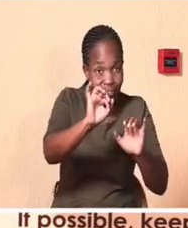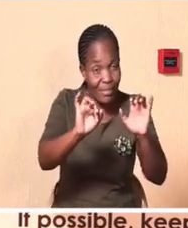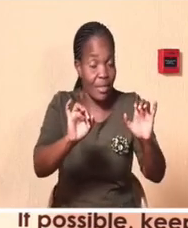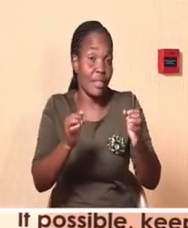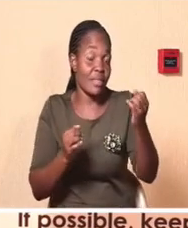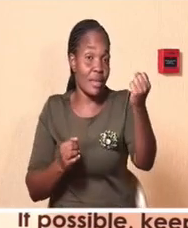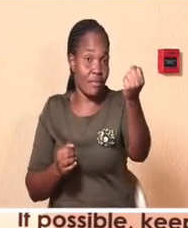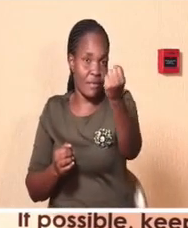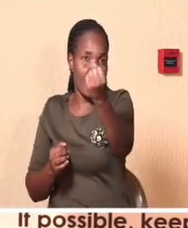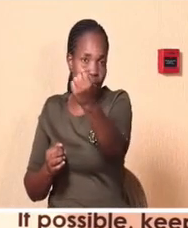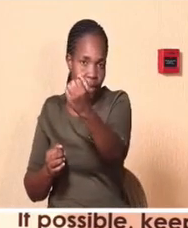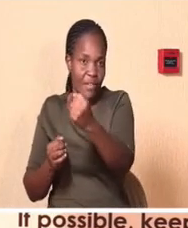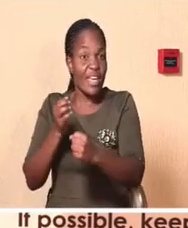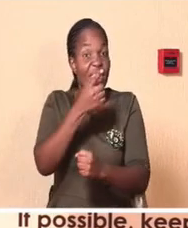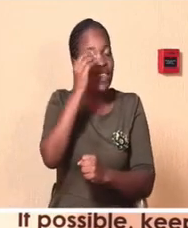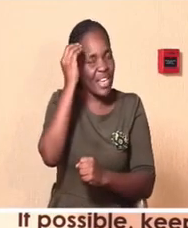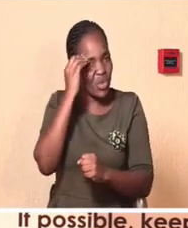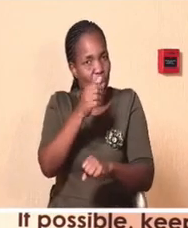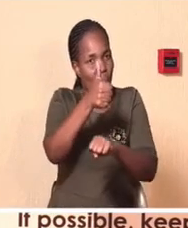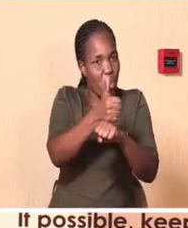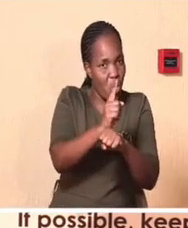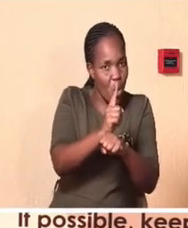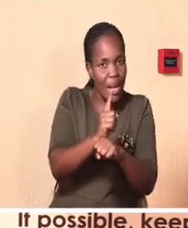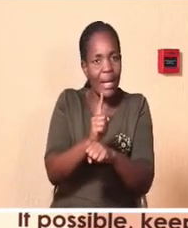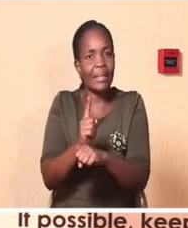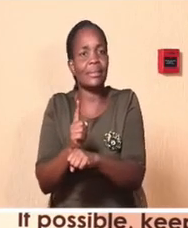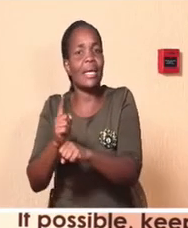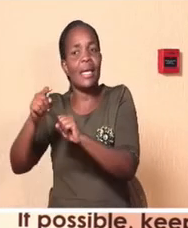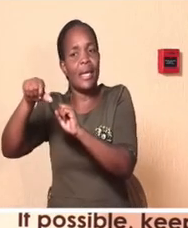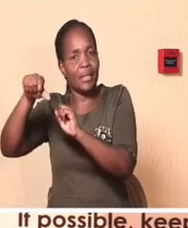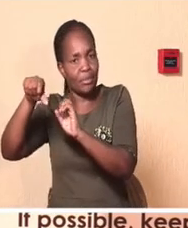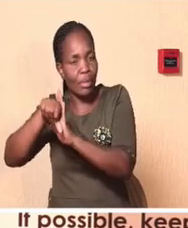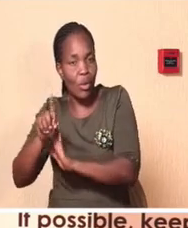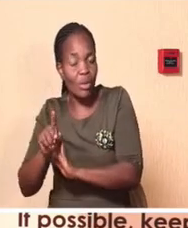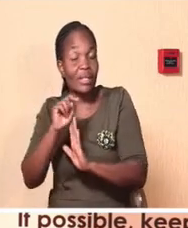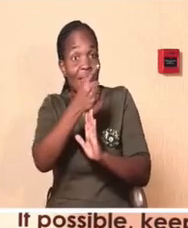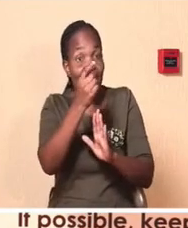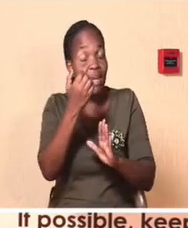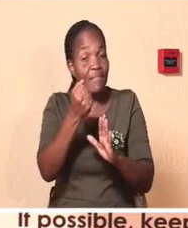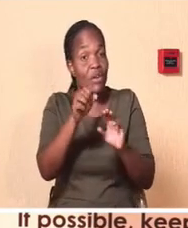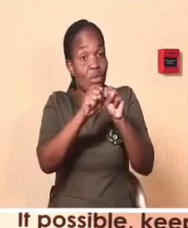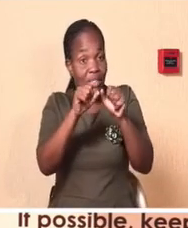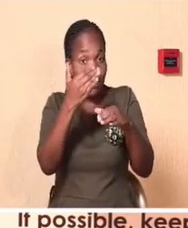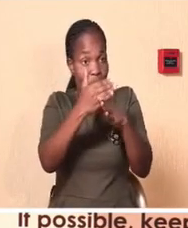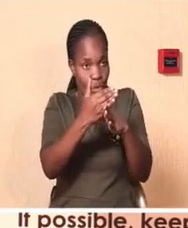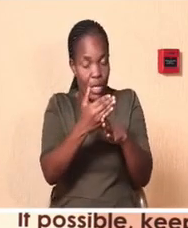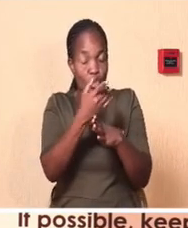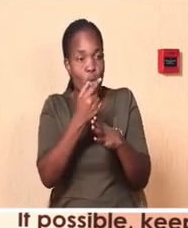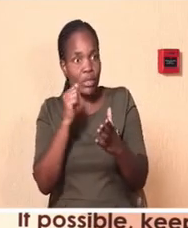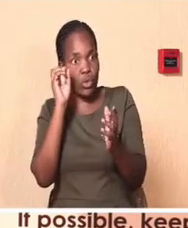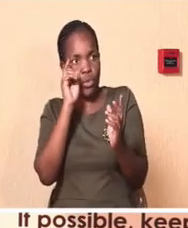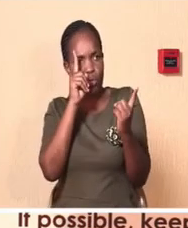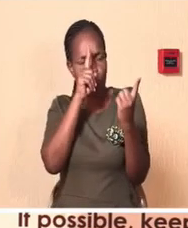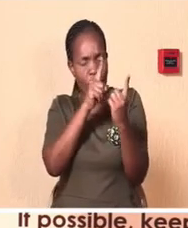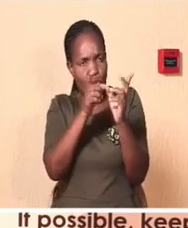know what works, they know how they operate. Let us listen to them. Let us